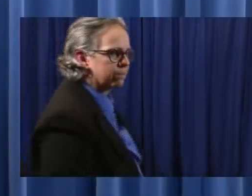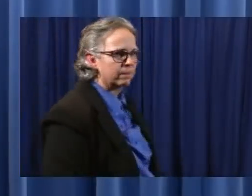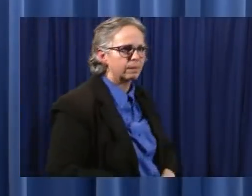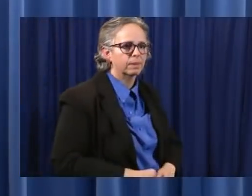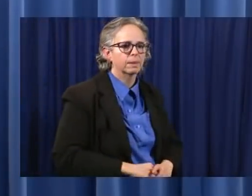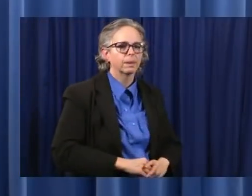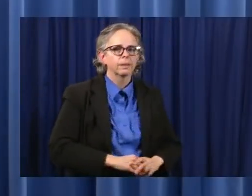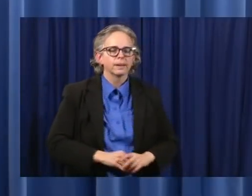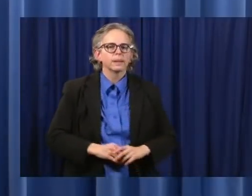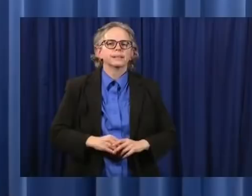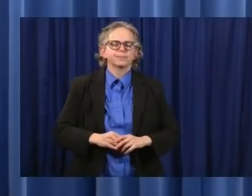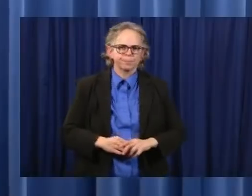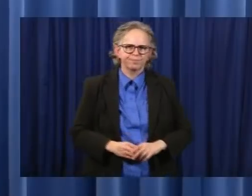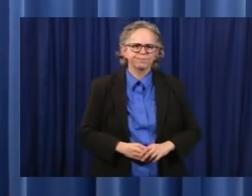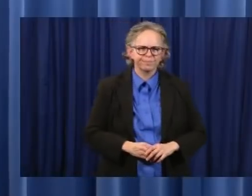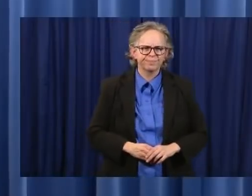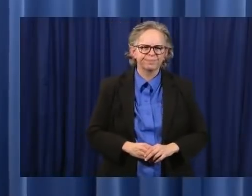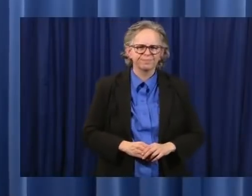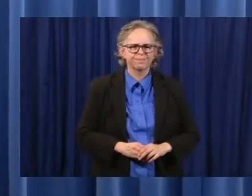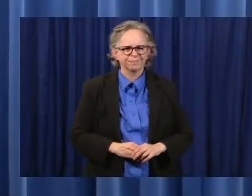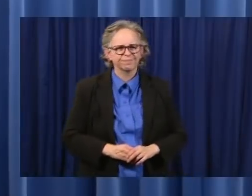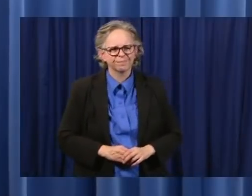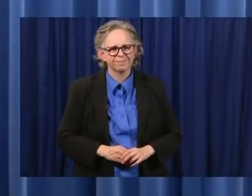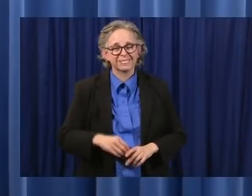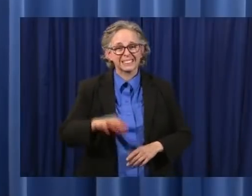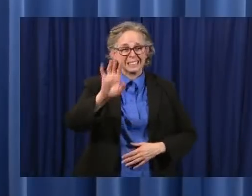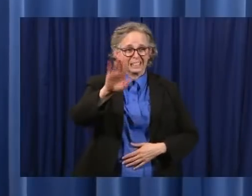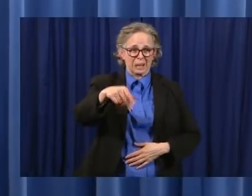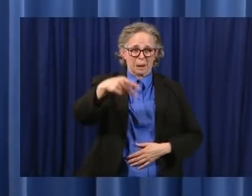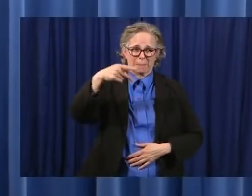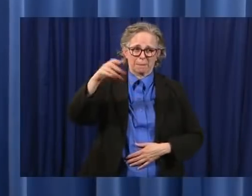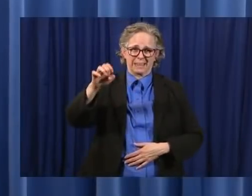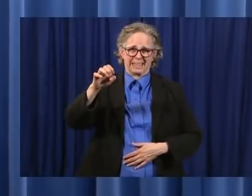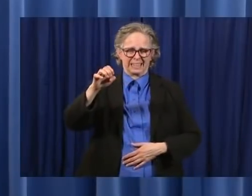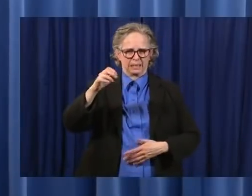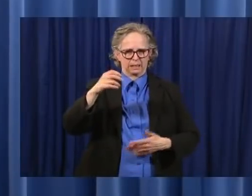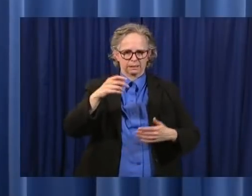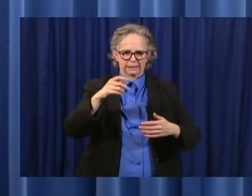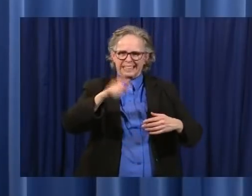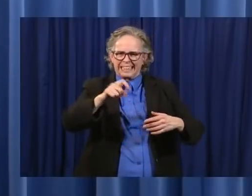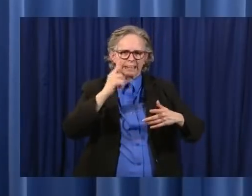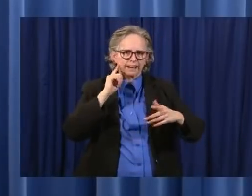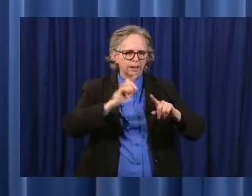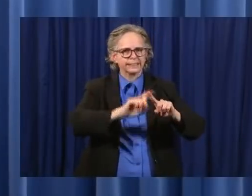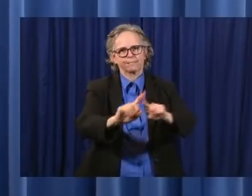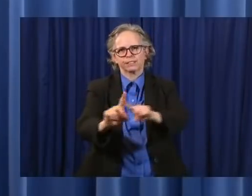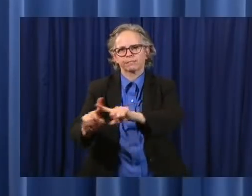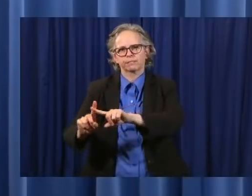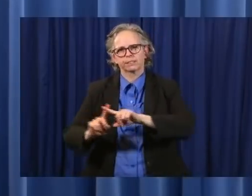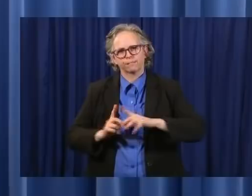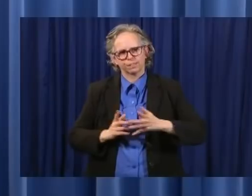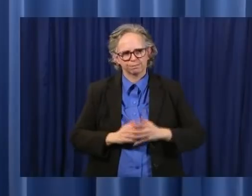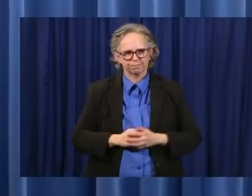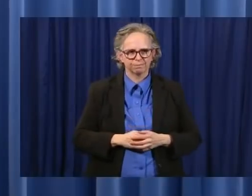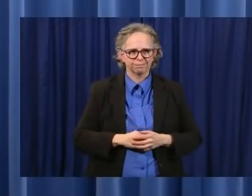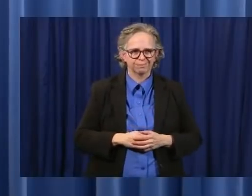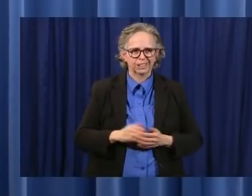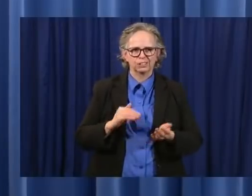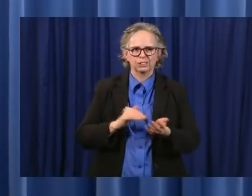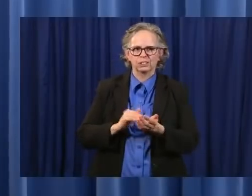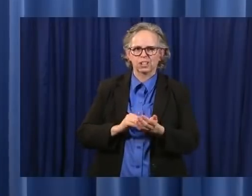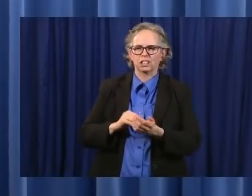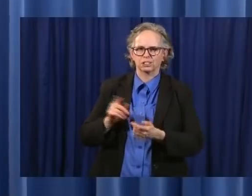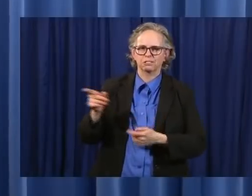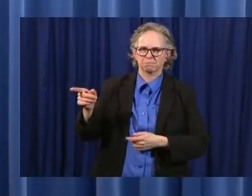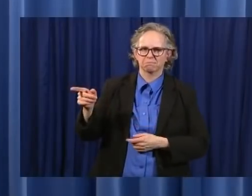Well, of course, the PPE is different. Someone going into an office, and I'll let Dr. Acton, I'll have a lifeline over here with her, and